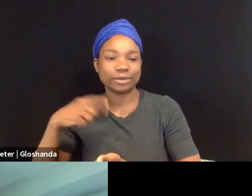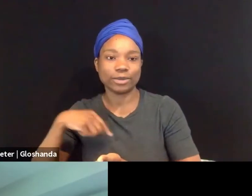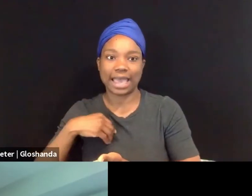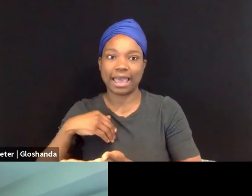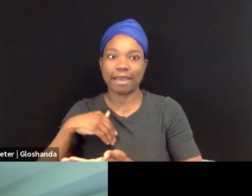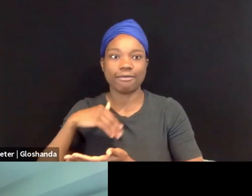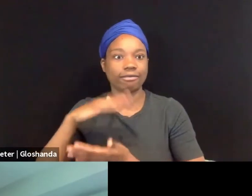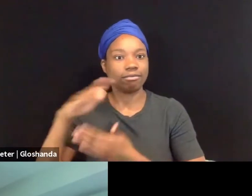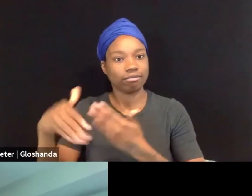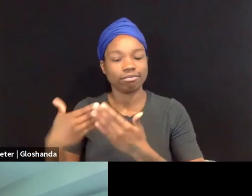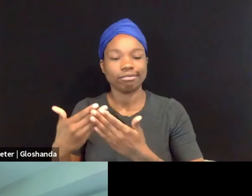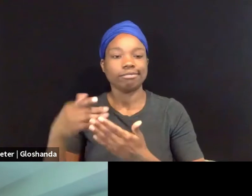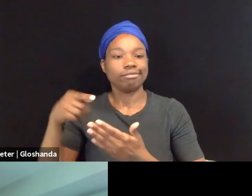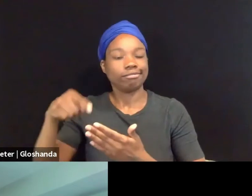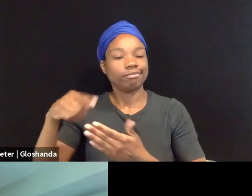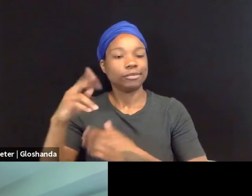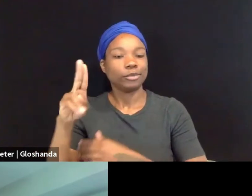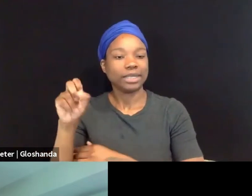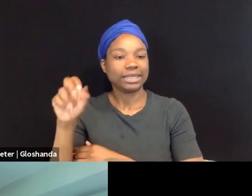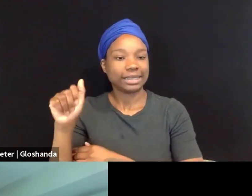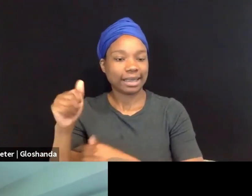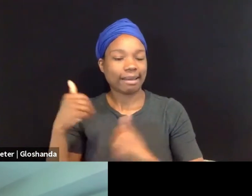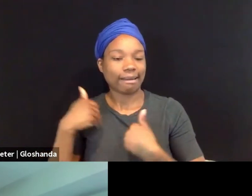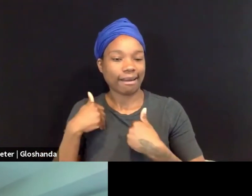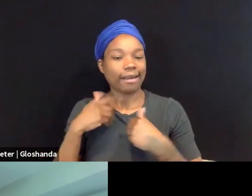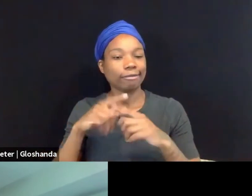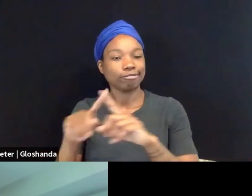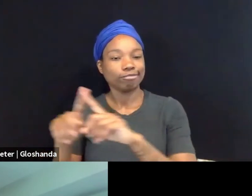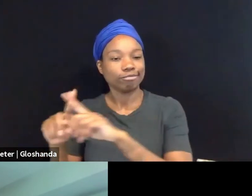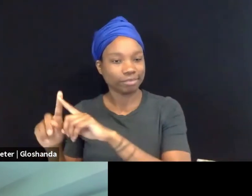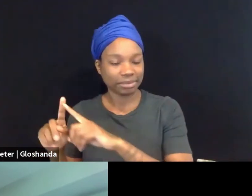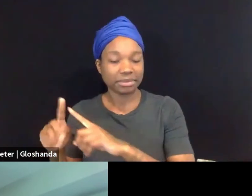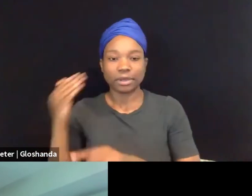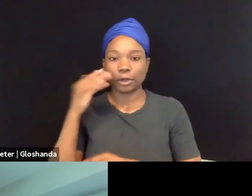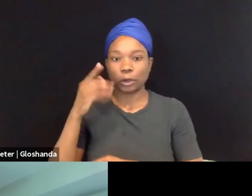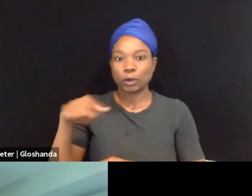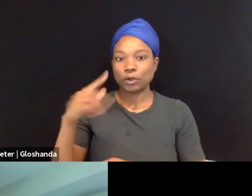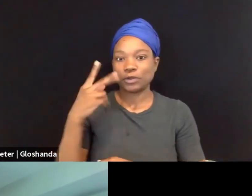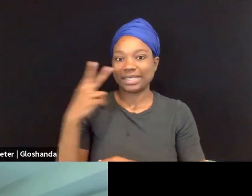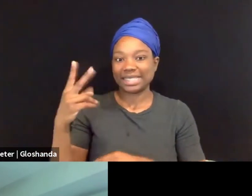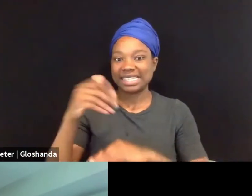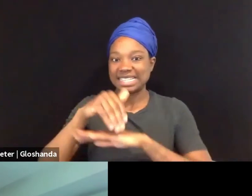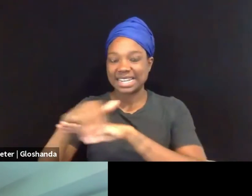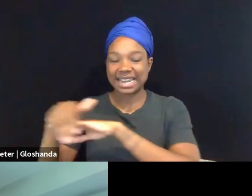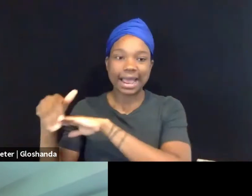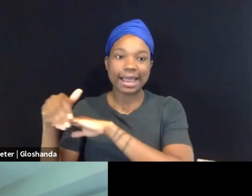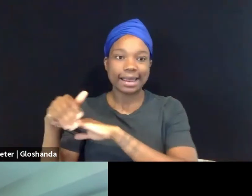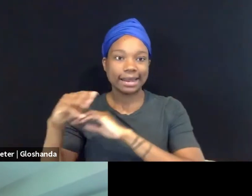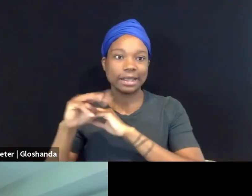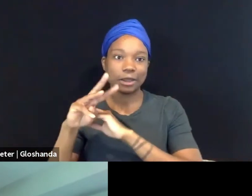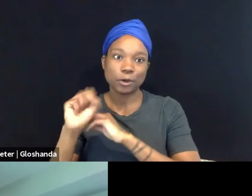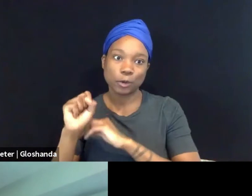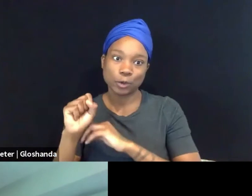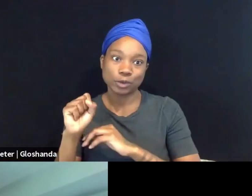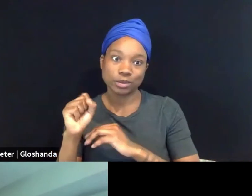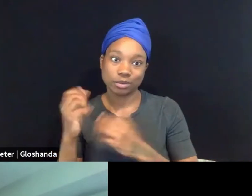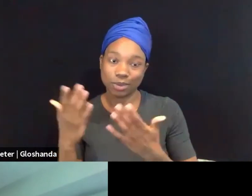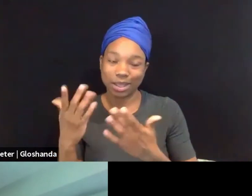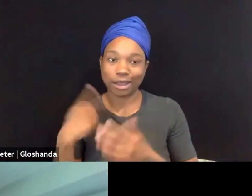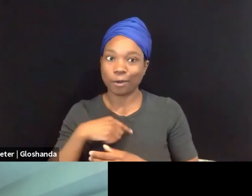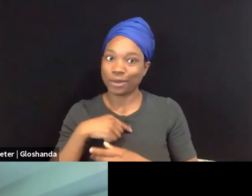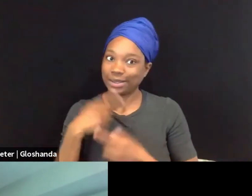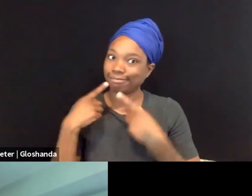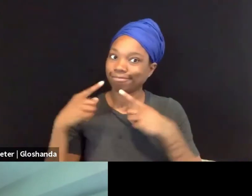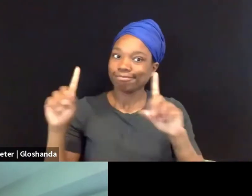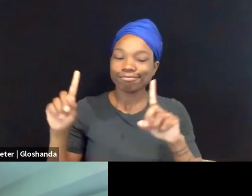news, we, along with many others, have succeeded at least in bringing infrastructure into the conversation. And